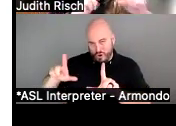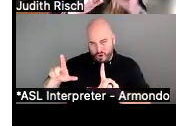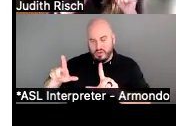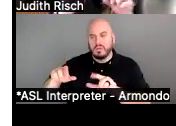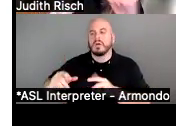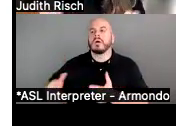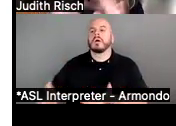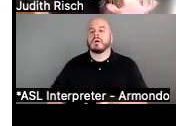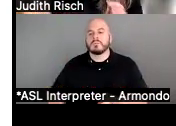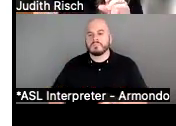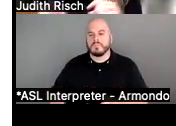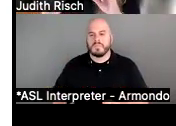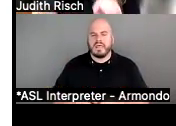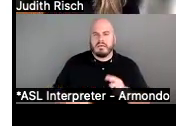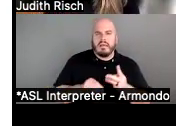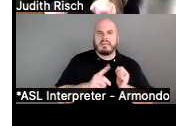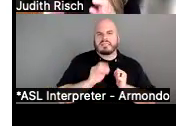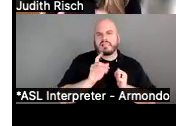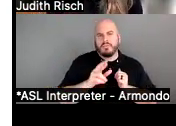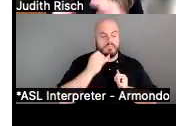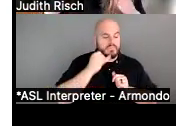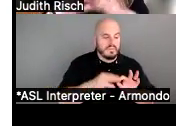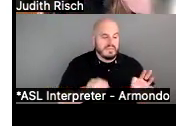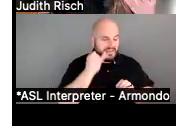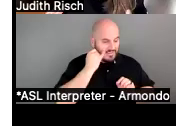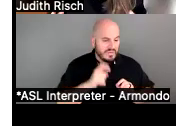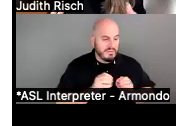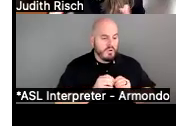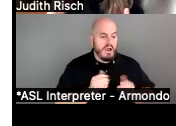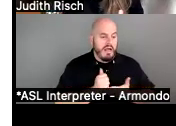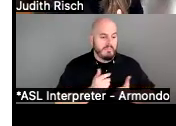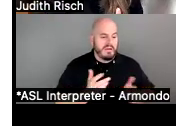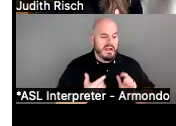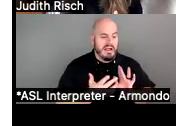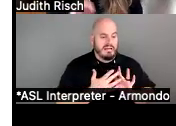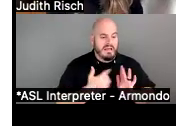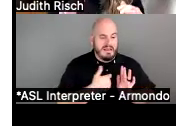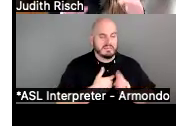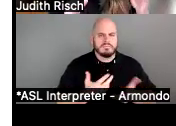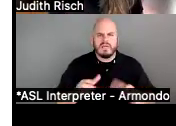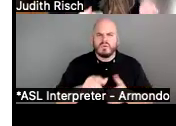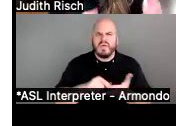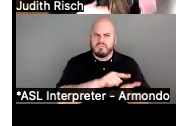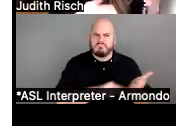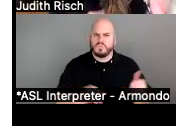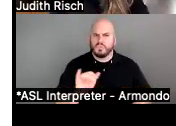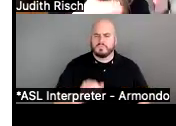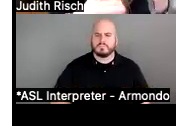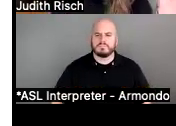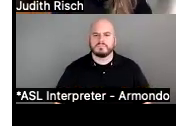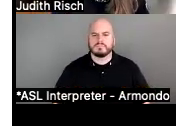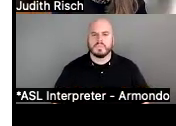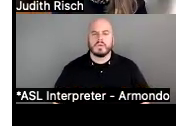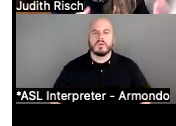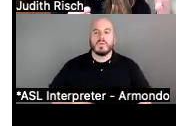And I'd even put like disclaimers and be like, if you need more help, please contact us. I do all those things too. You have a defense